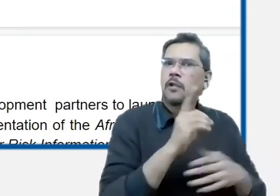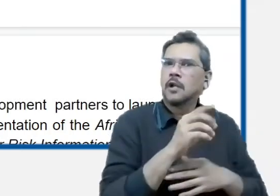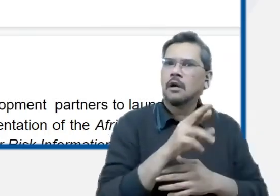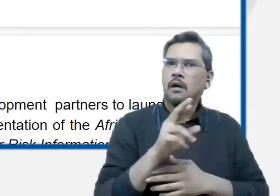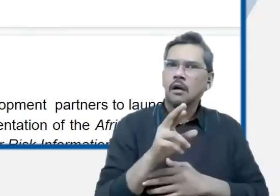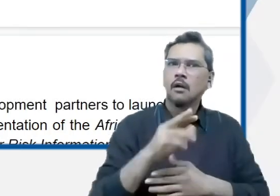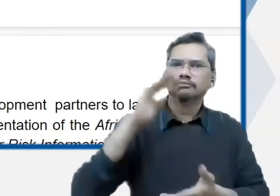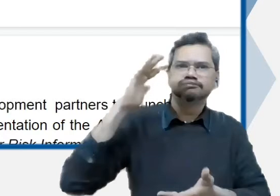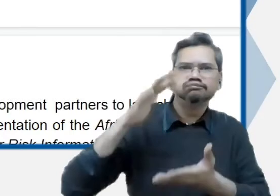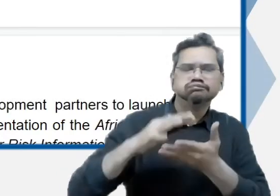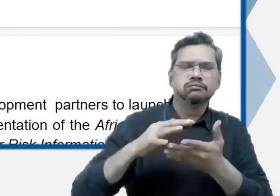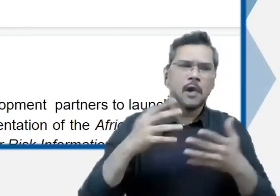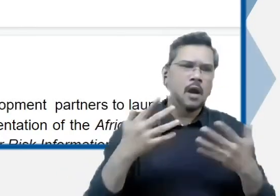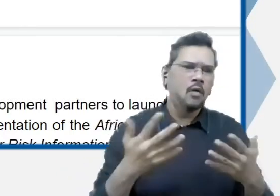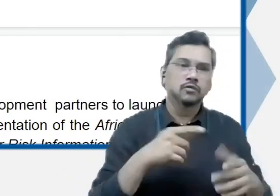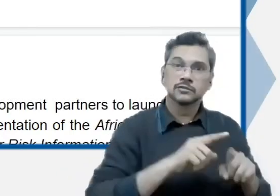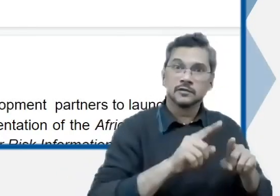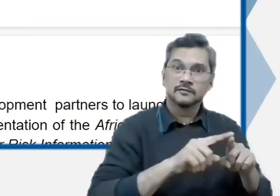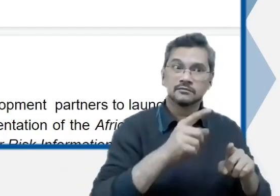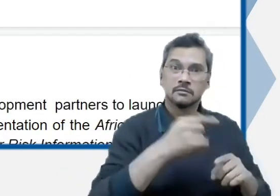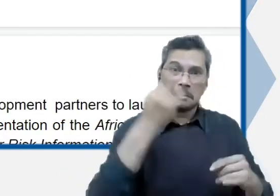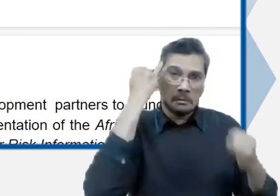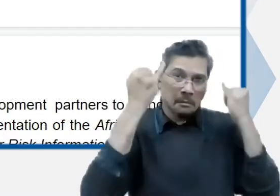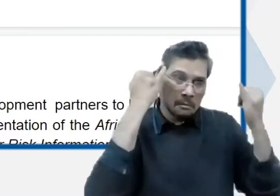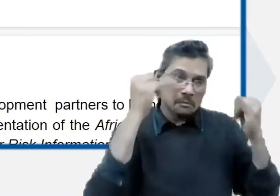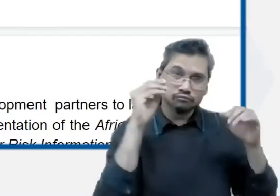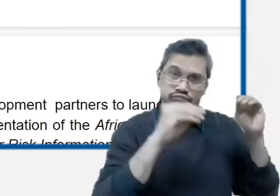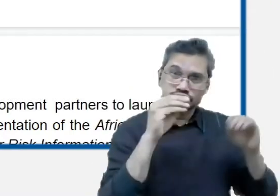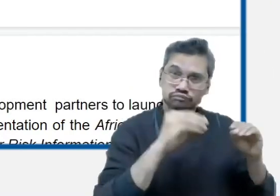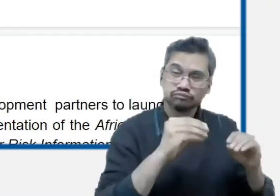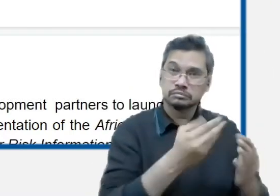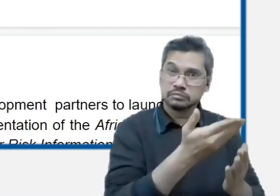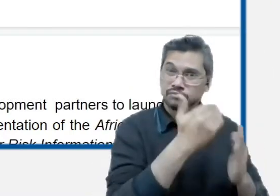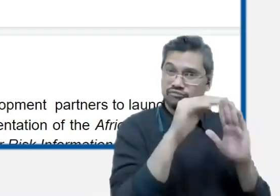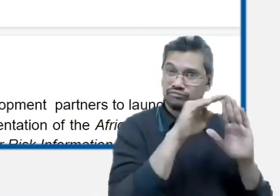Agenda 2030 for Sustainable Development and Agenda 2063.